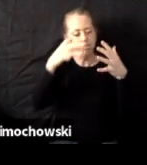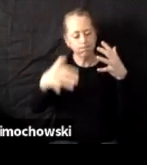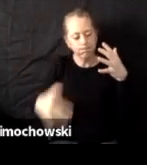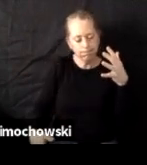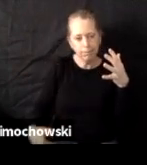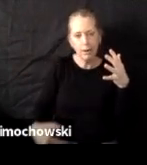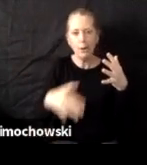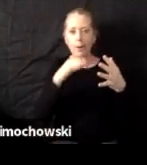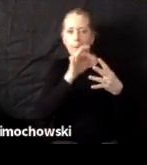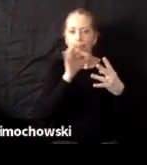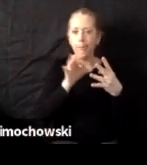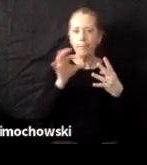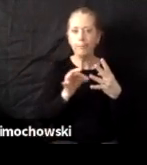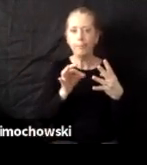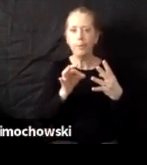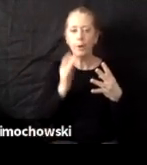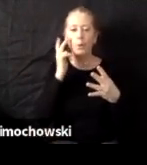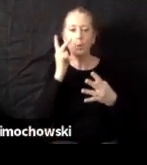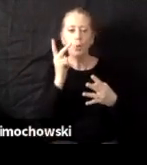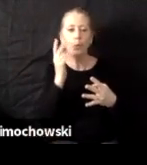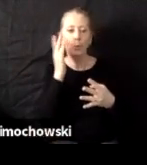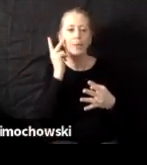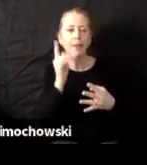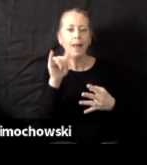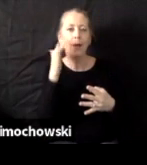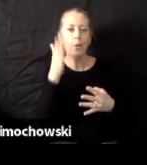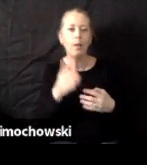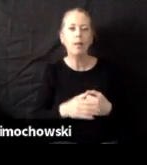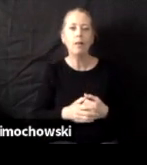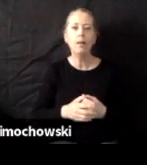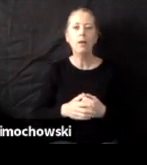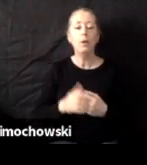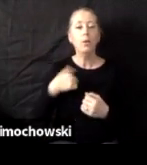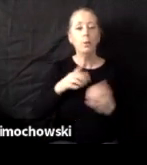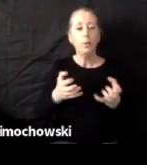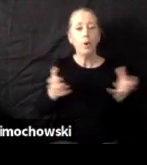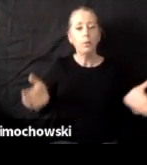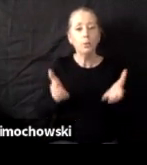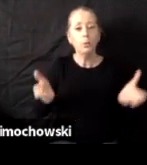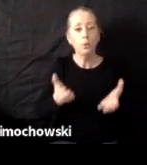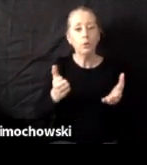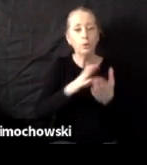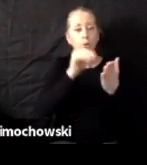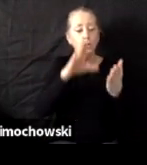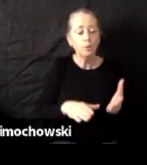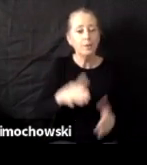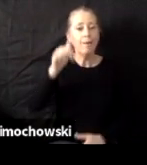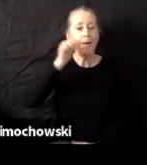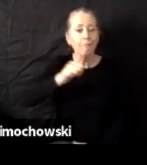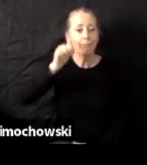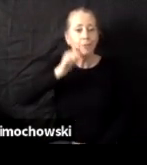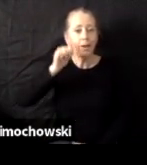we're talking through some of the details of 196 Online. And we really want to encourage students each day to pursue